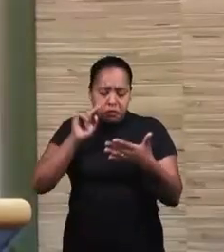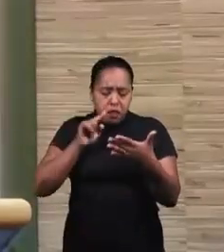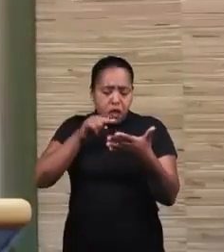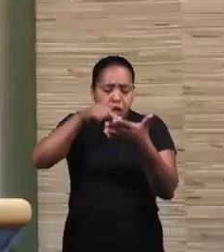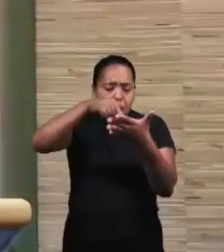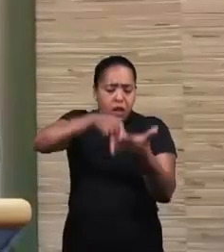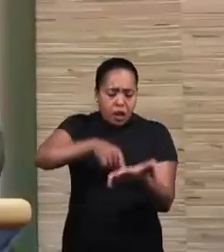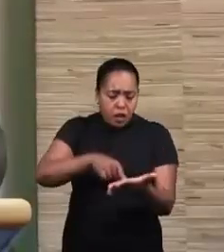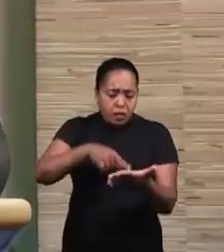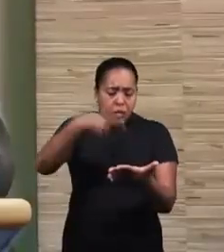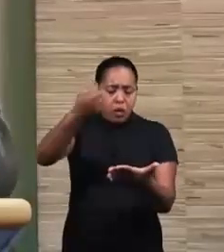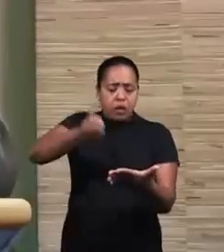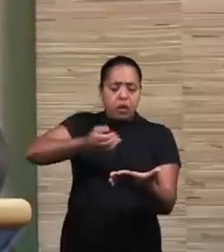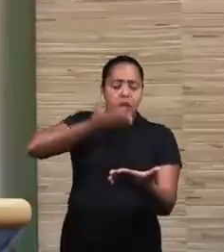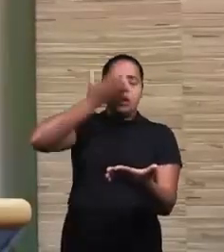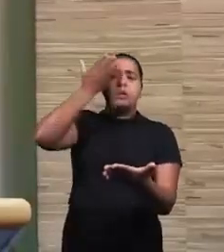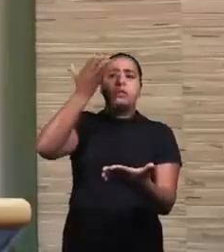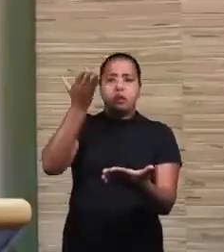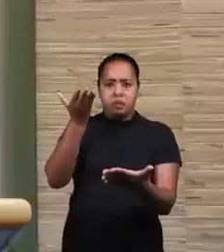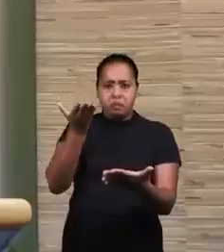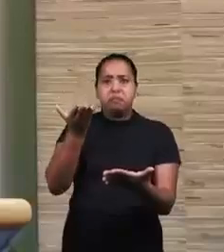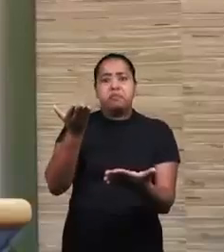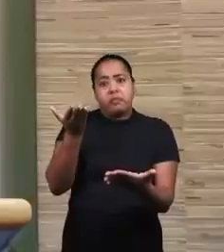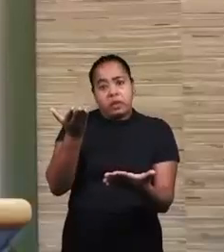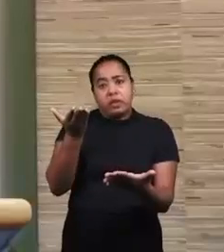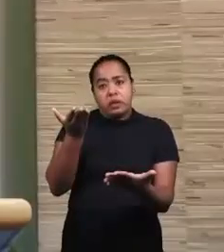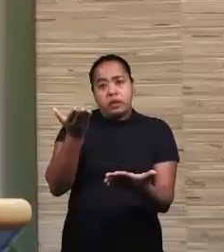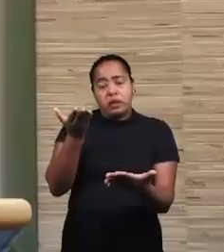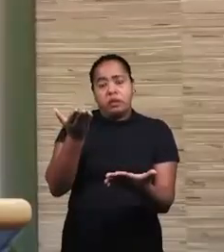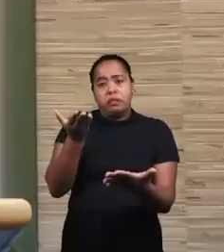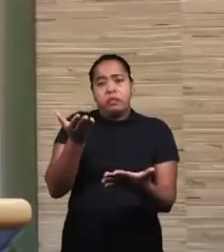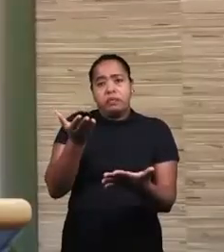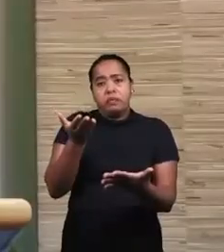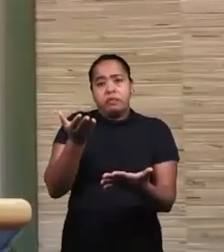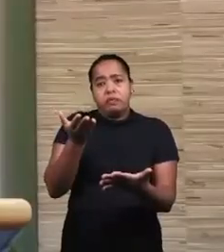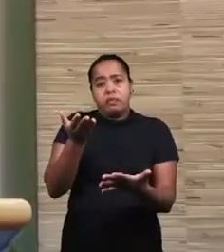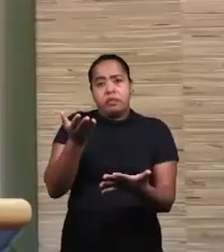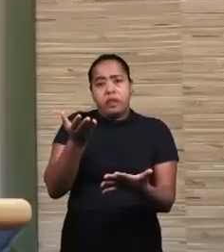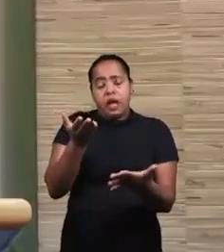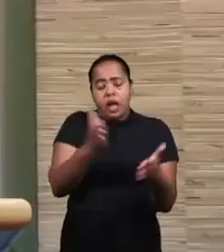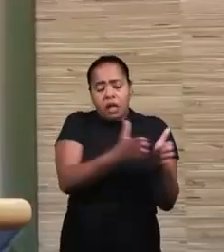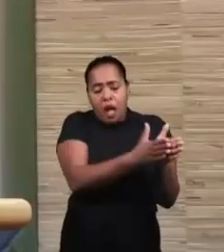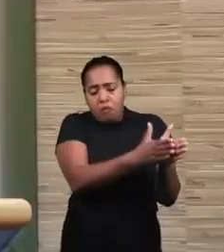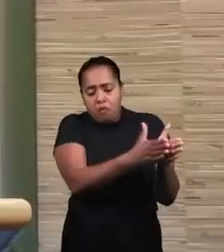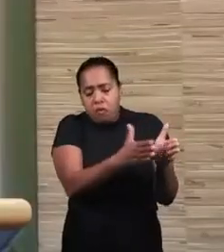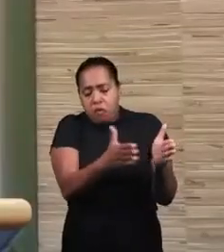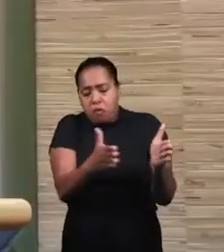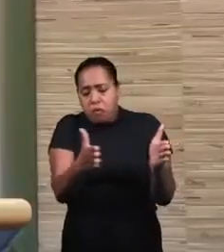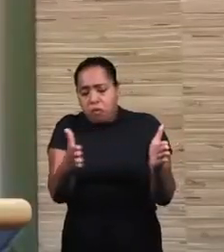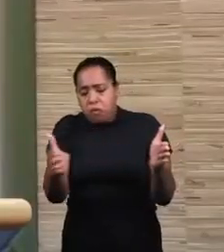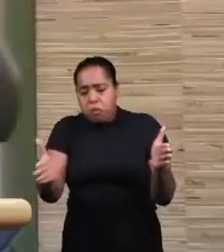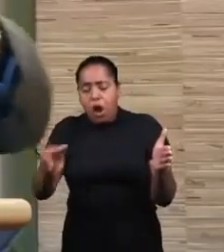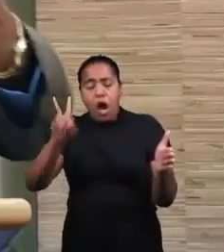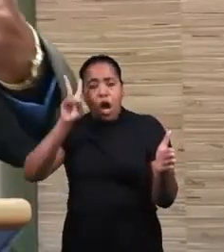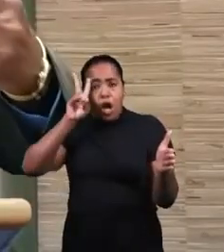Word. Of course, following all the historic and prophetic